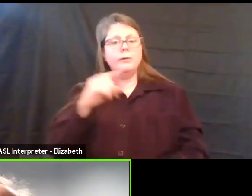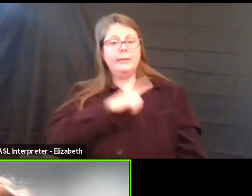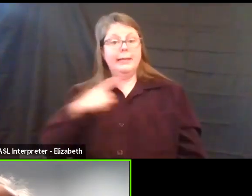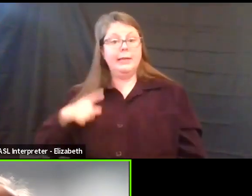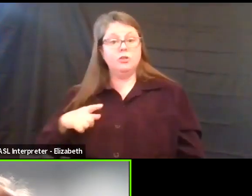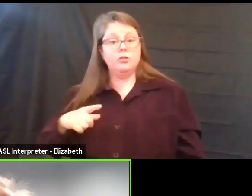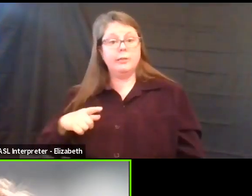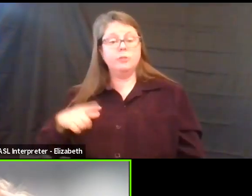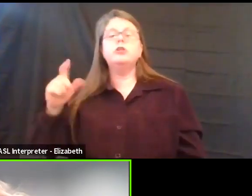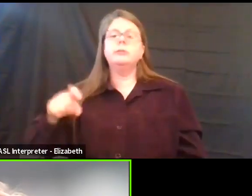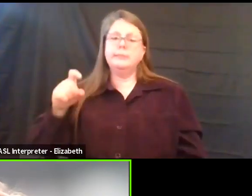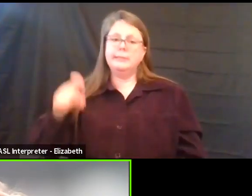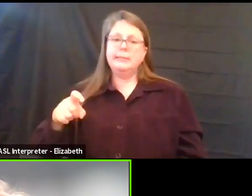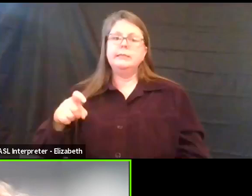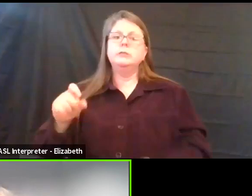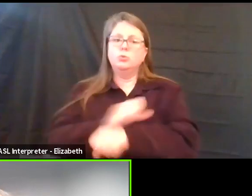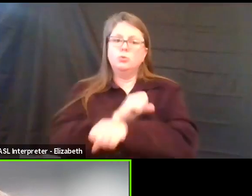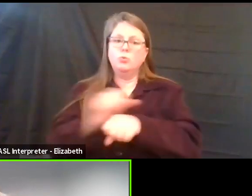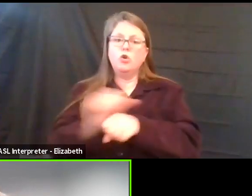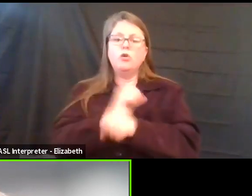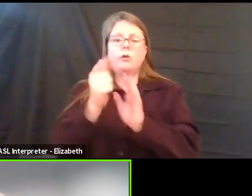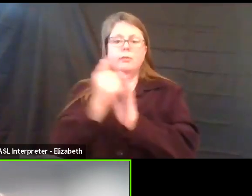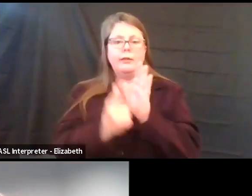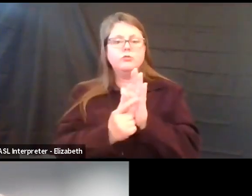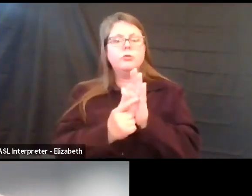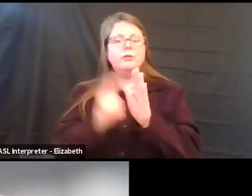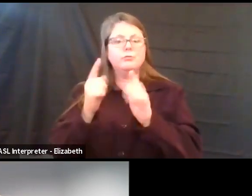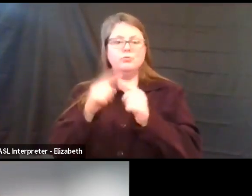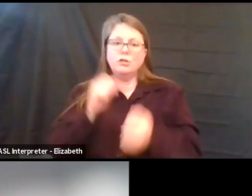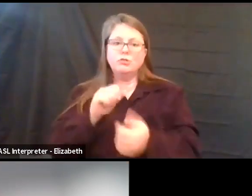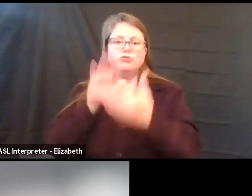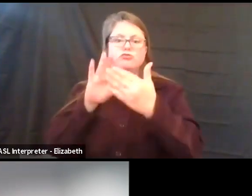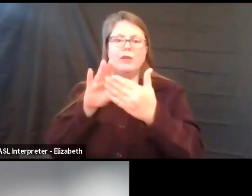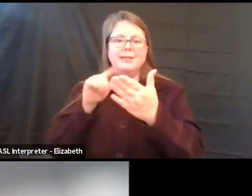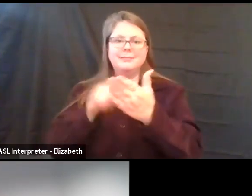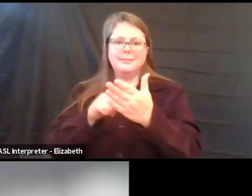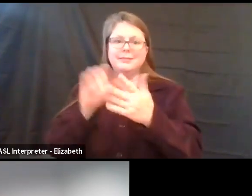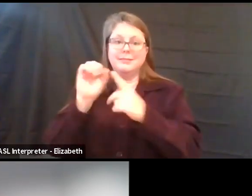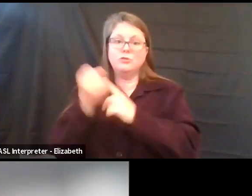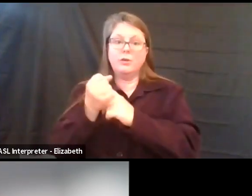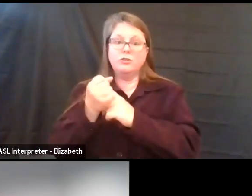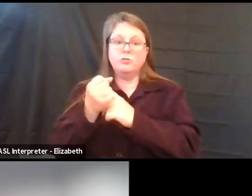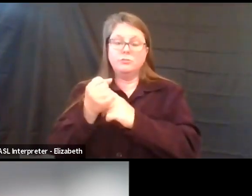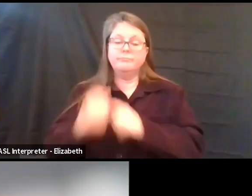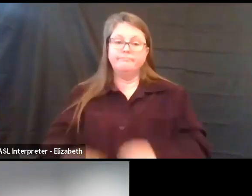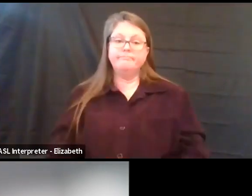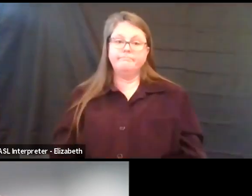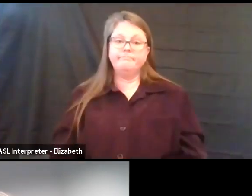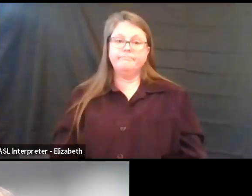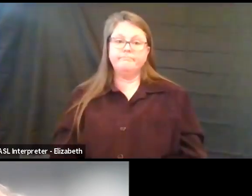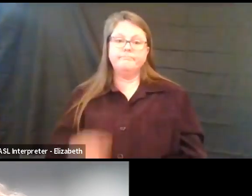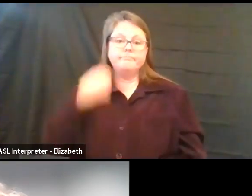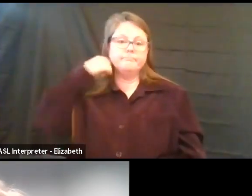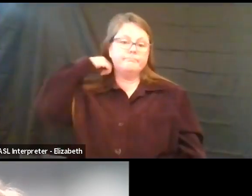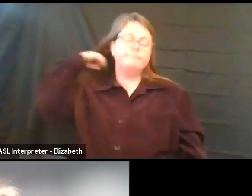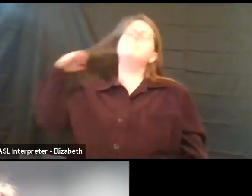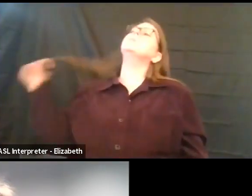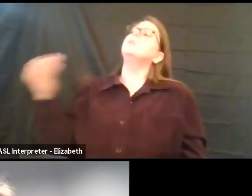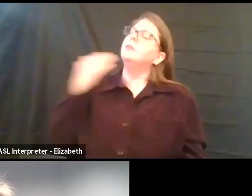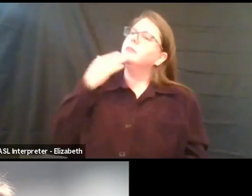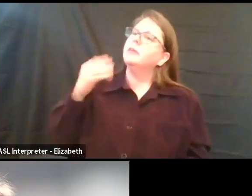even retroactively for this one. Thank you. Thank you so much, John. And we will talk more about legislative